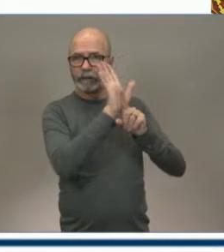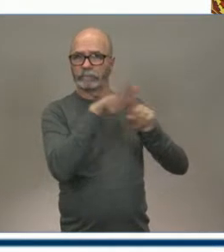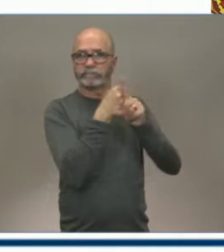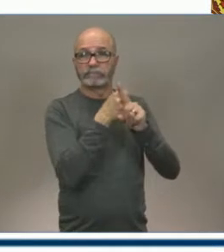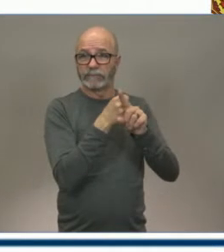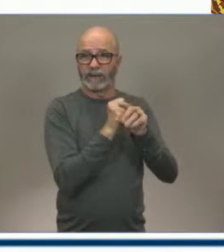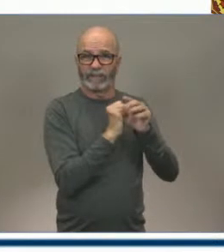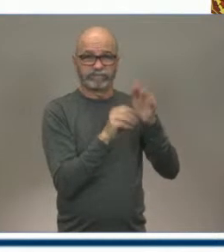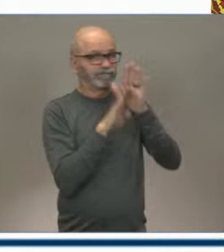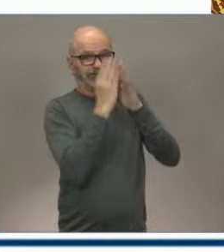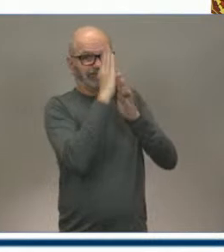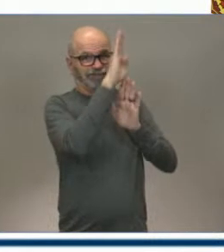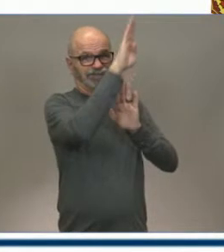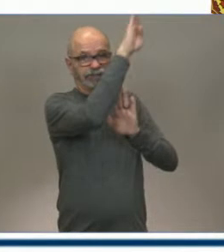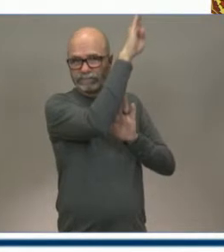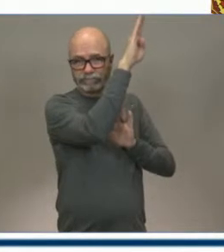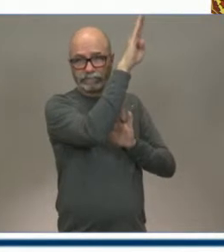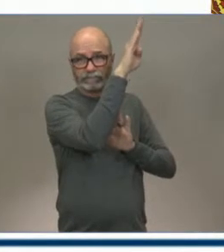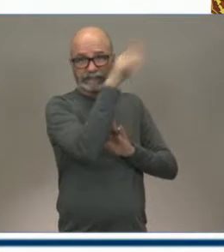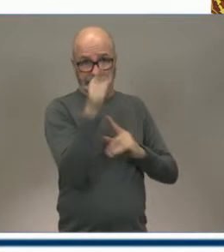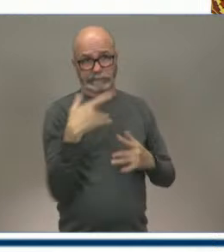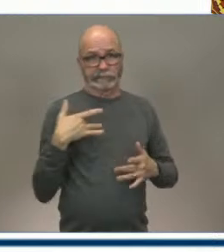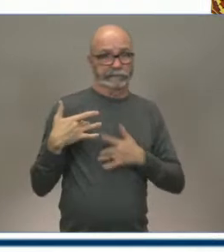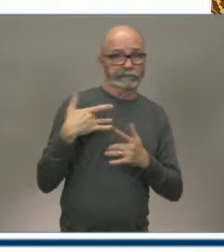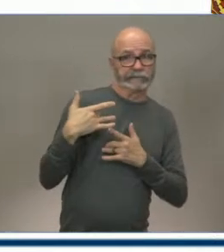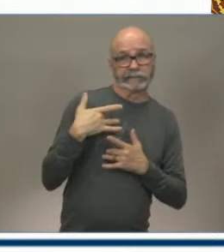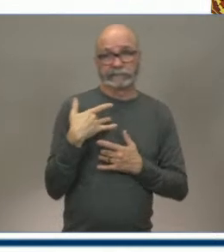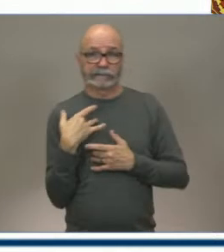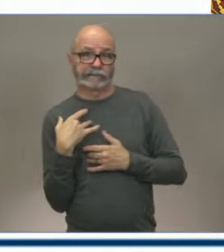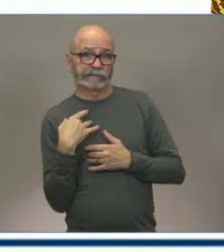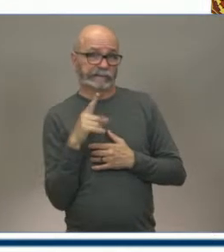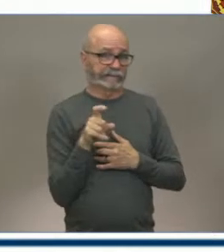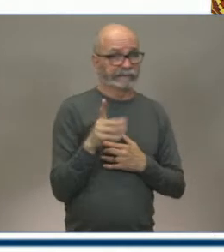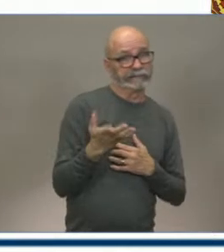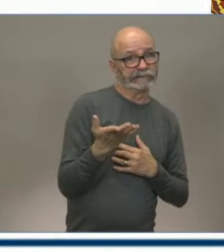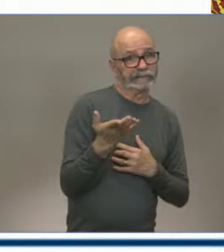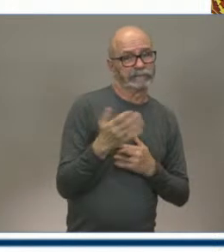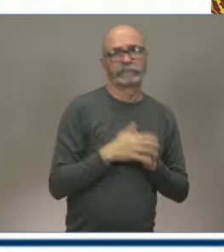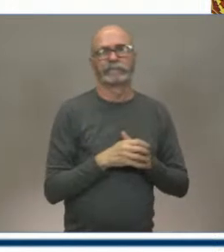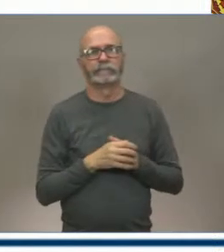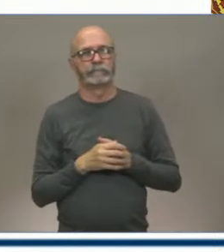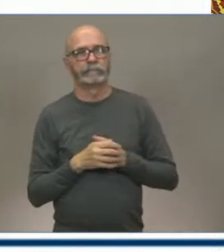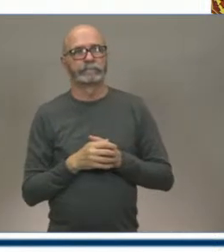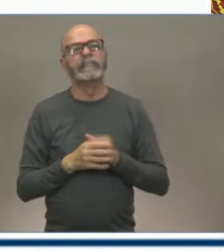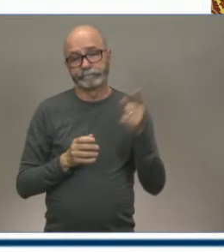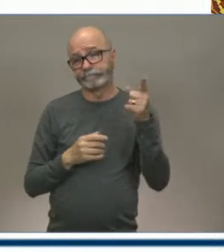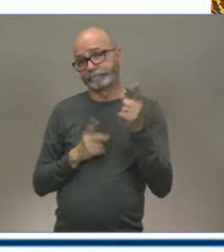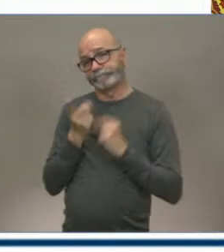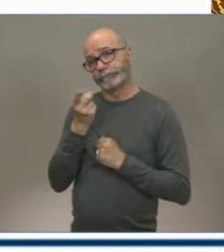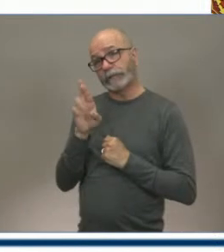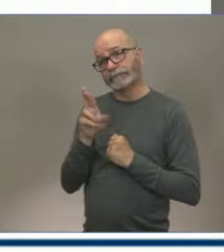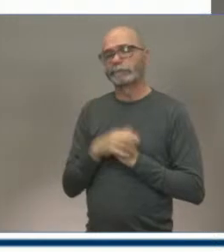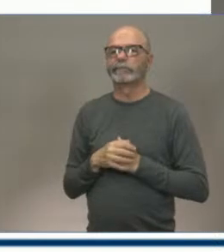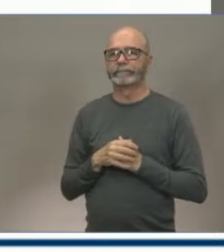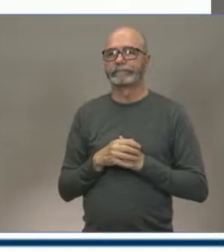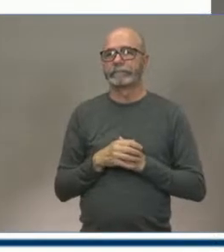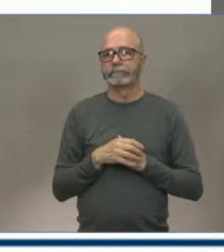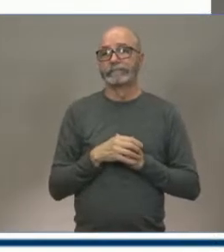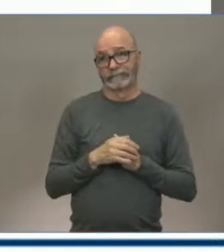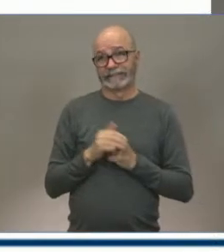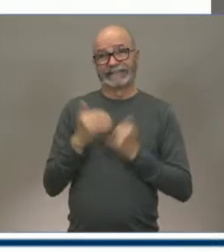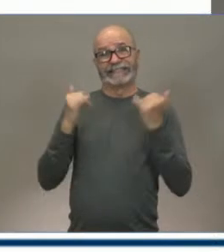now? Well, I think we have to, it's simply that it's nothing new, but it's simply that